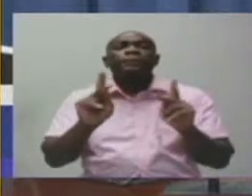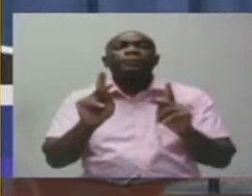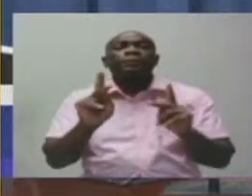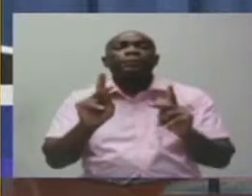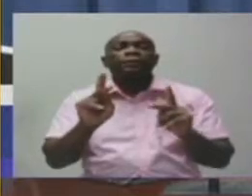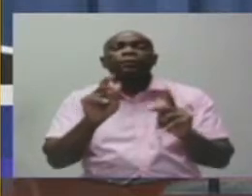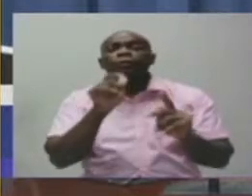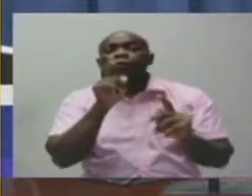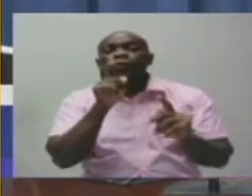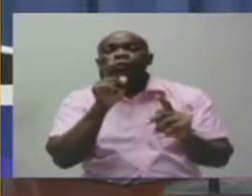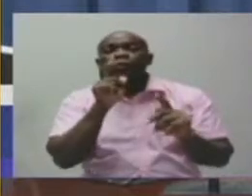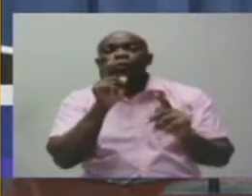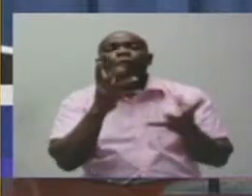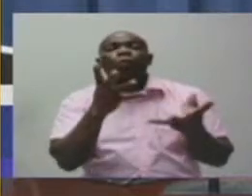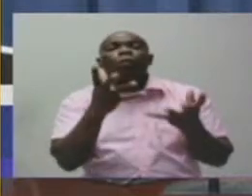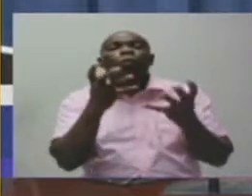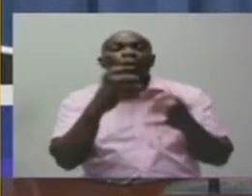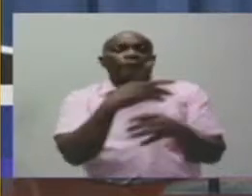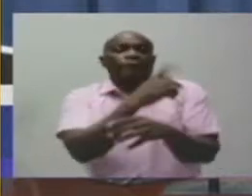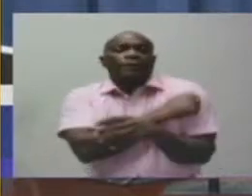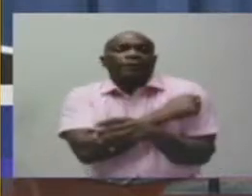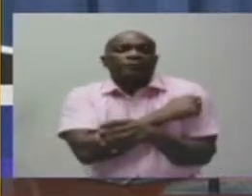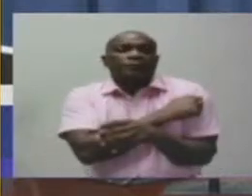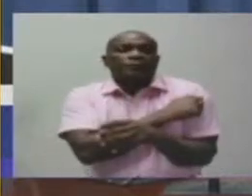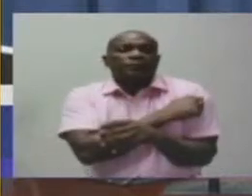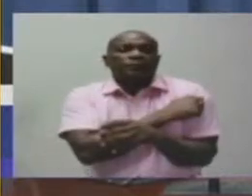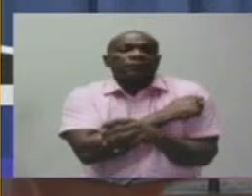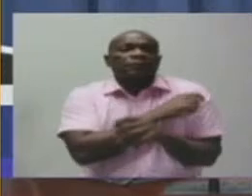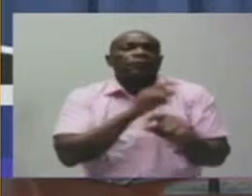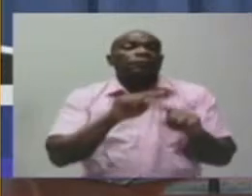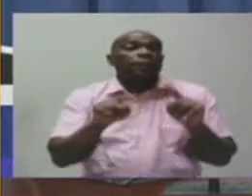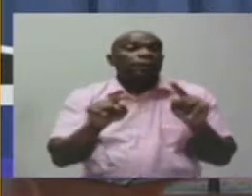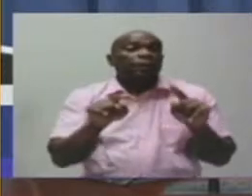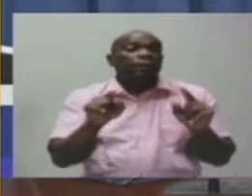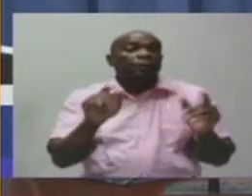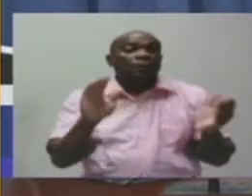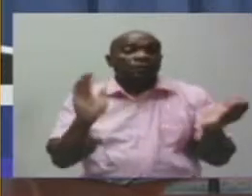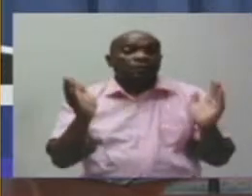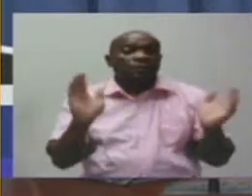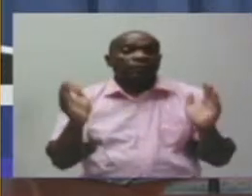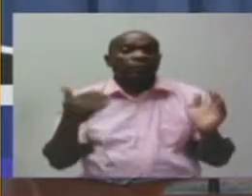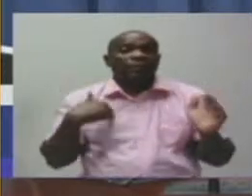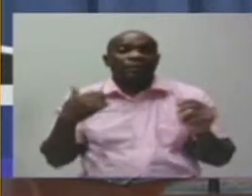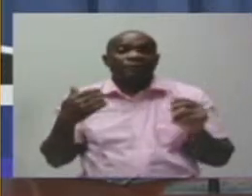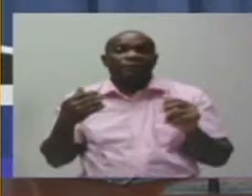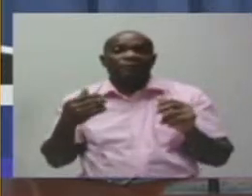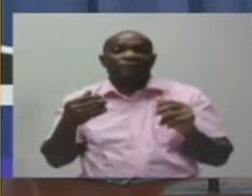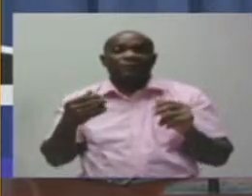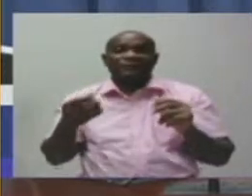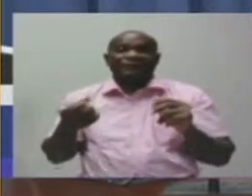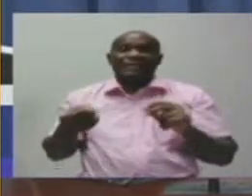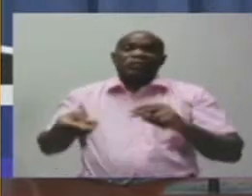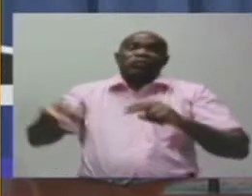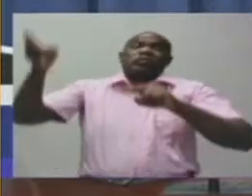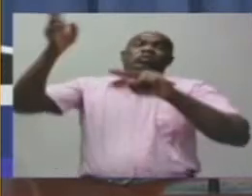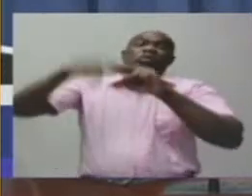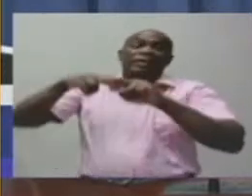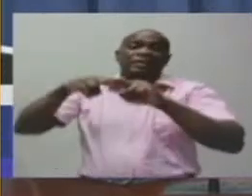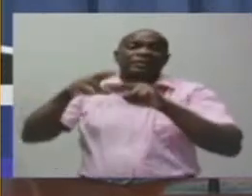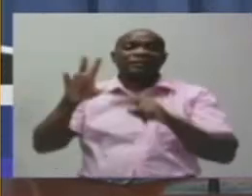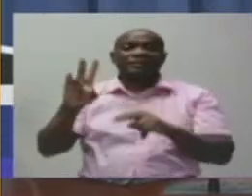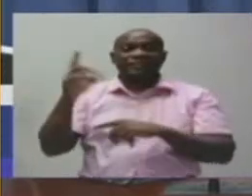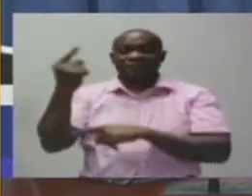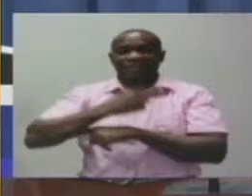vaccination, but a steep increase in the 7-day rolling day average, an increase in